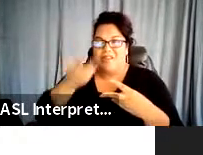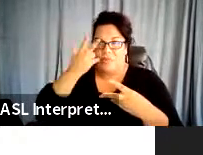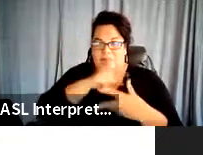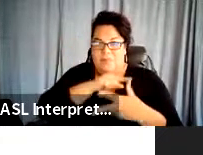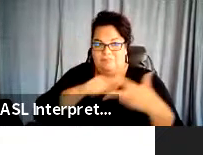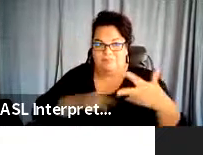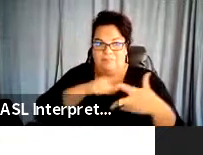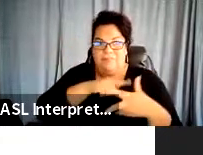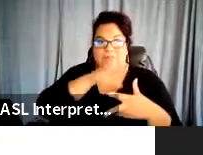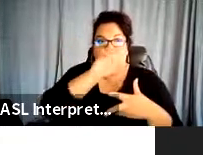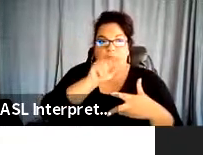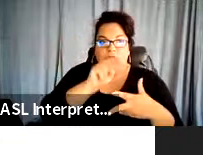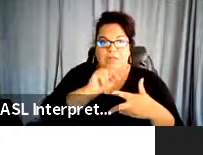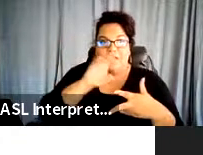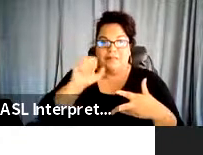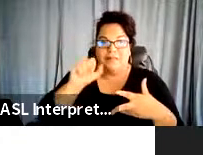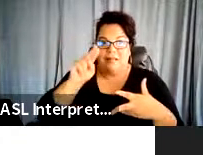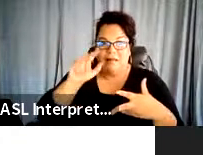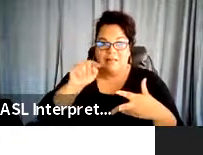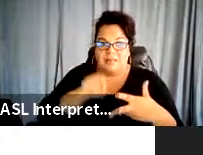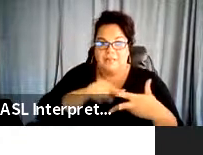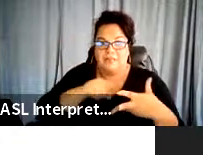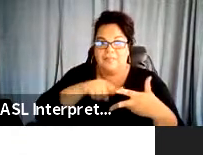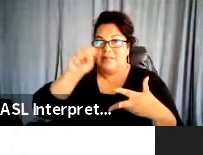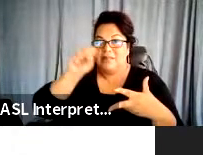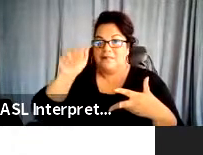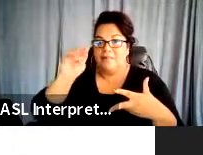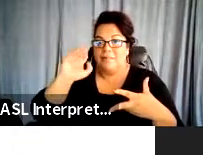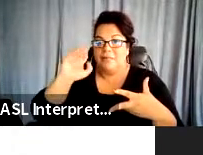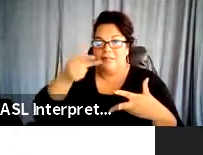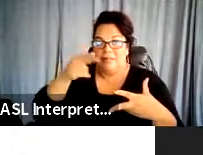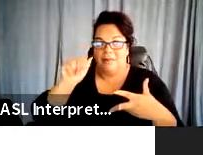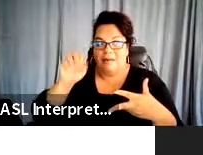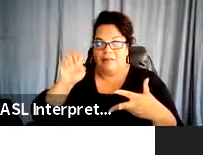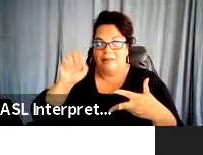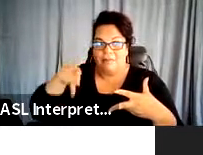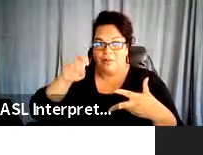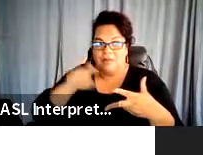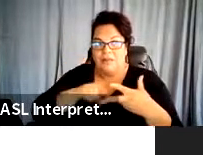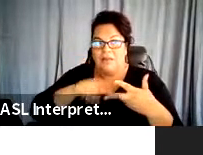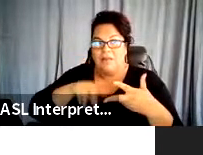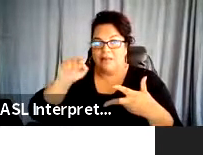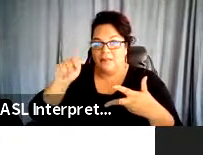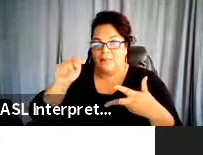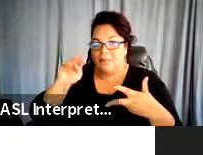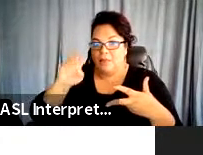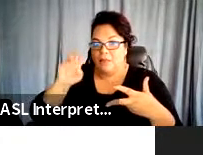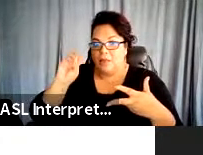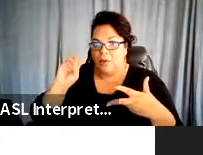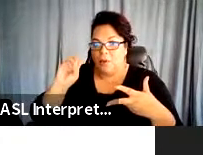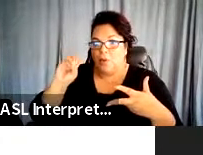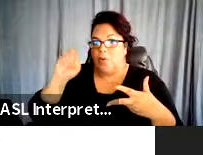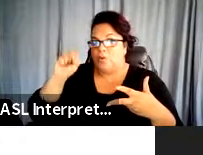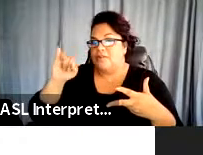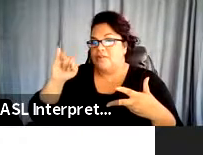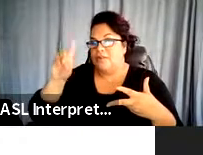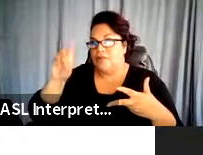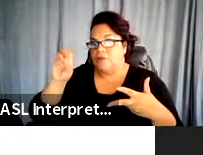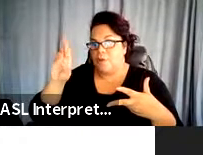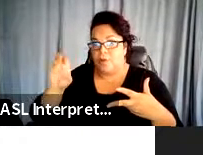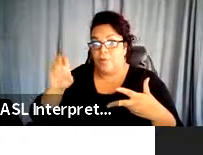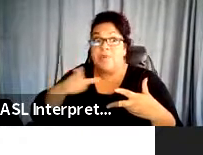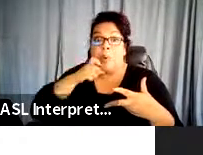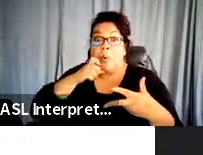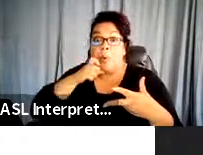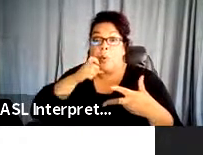Samantha Espinosa, and Tamiko Sidori. The festival poster was designed by